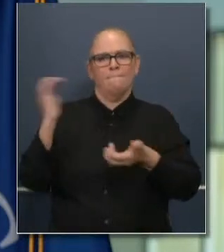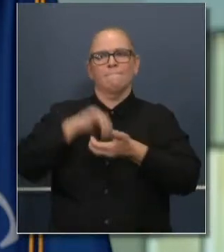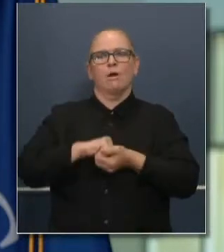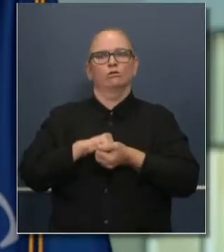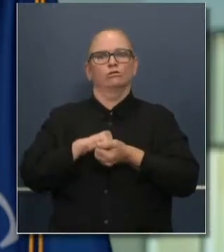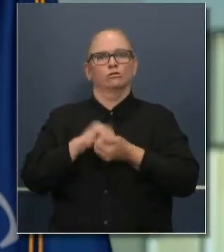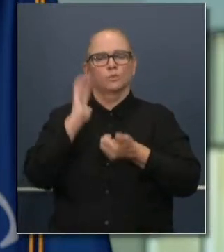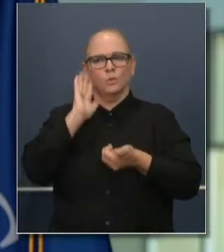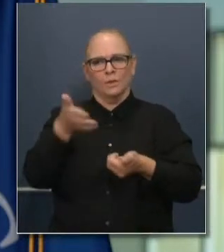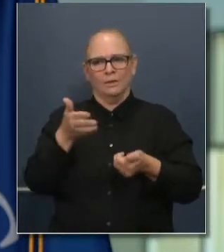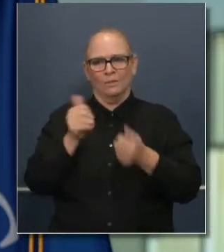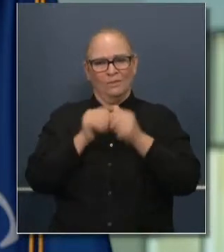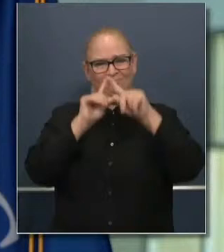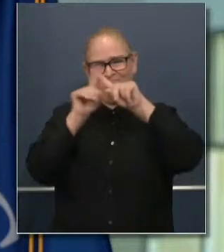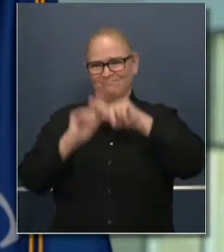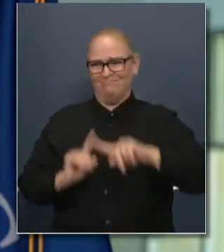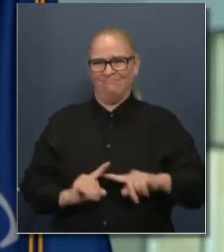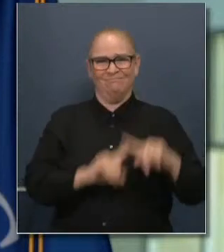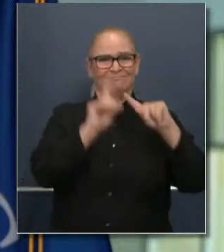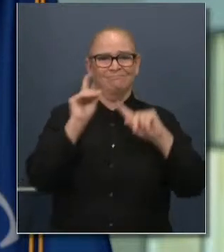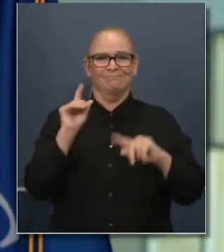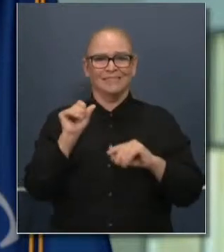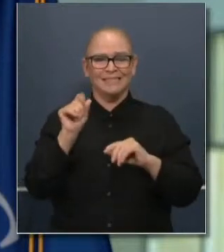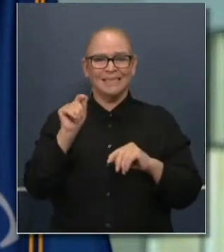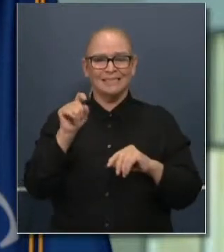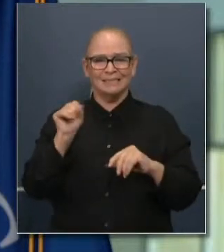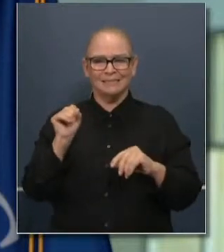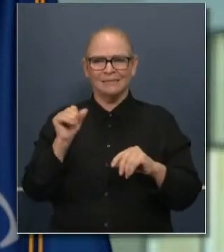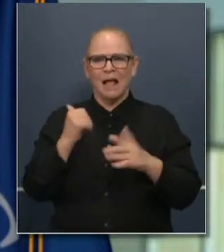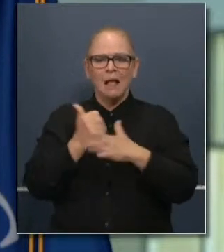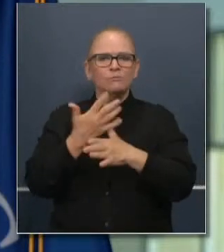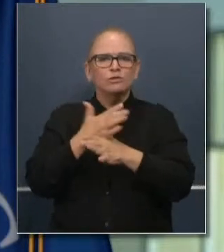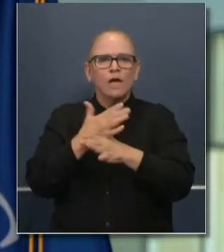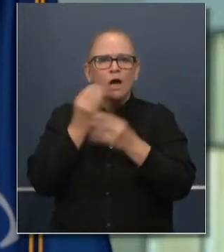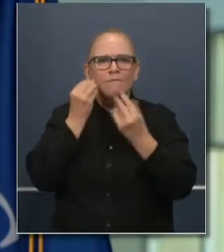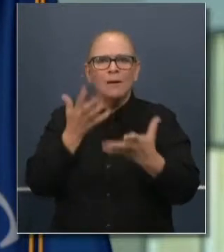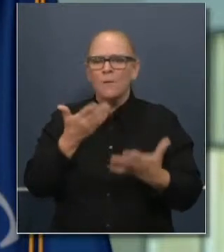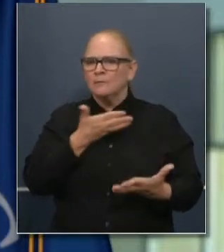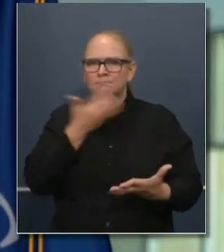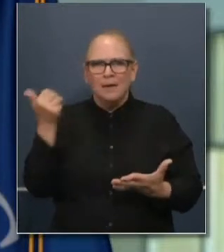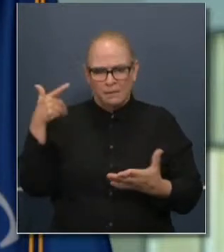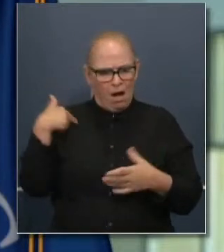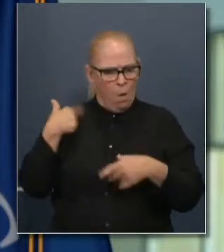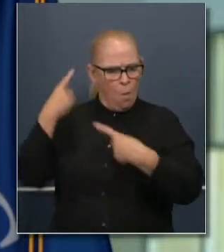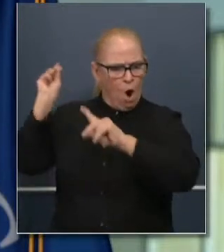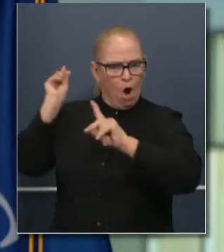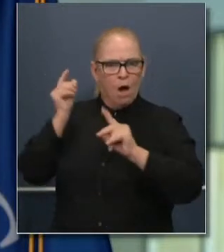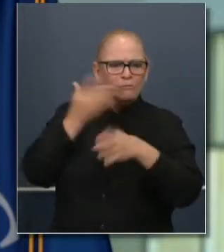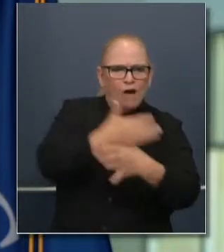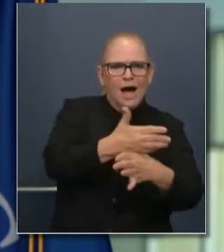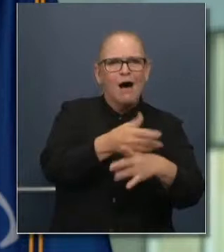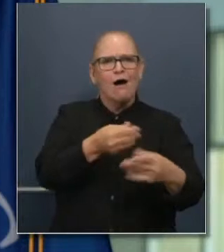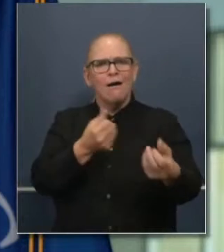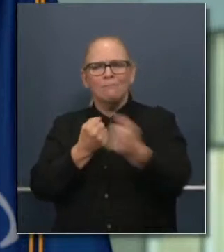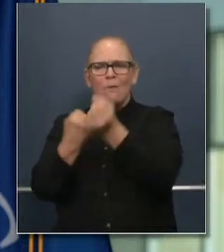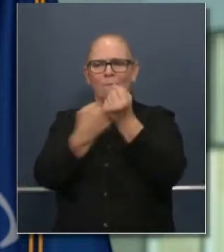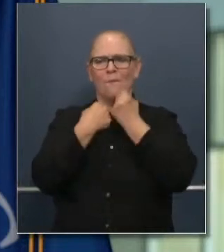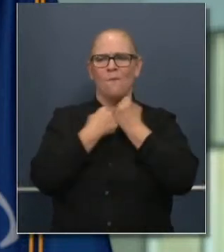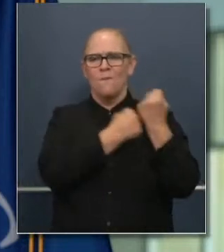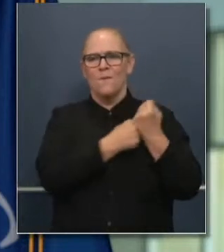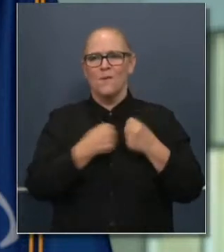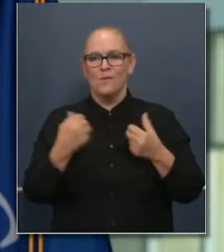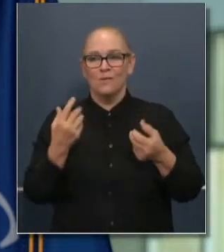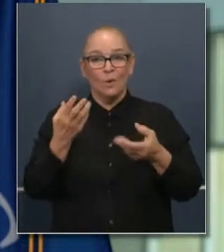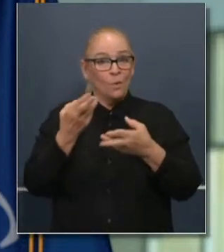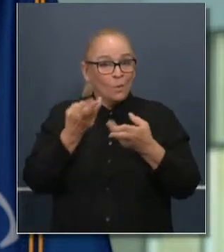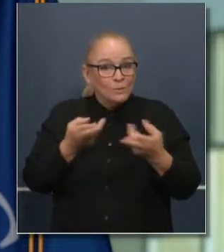making that organization available, sharing best practices in real time, providing resources to really